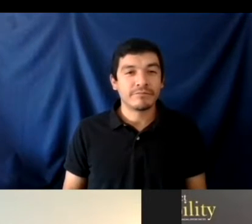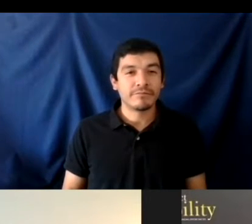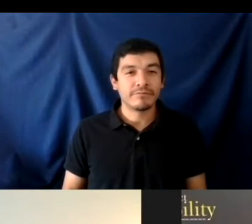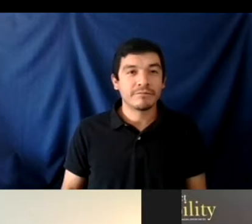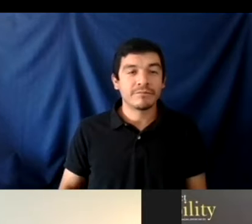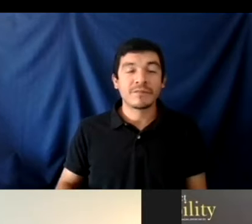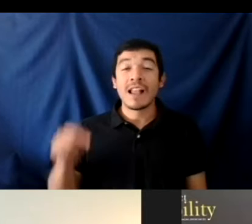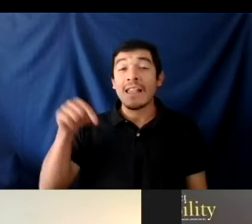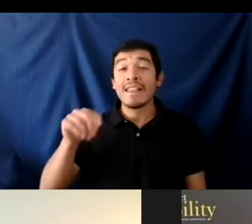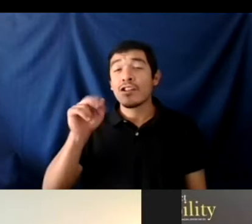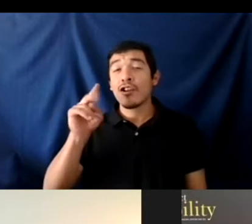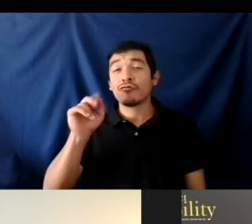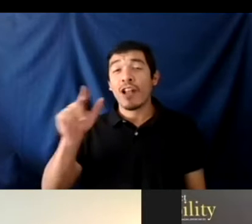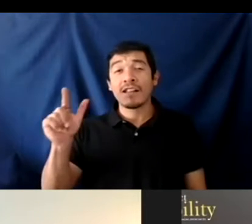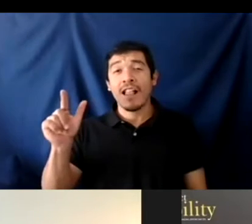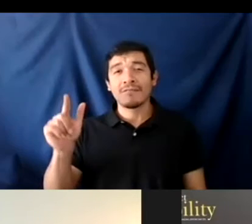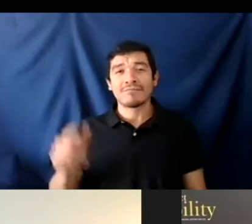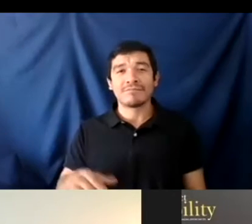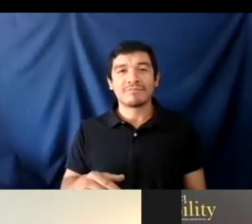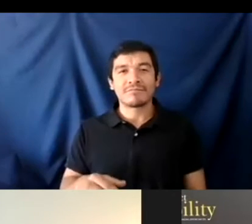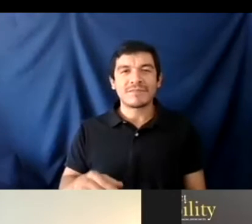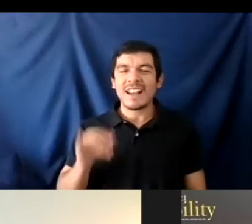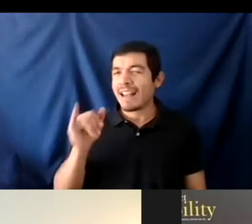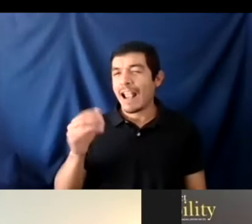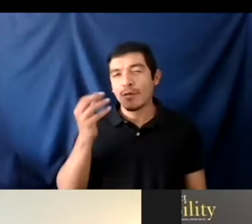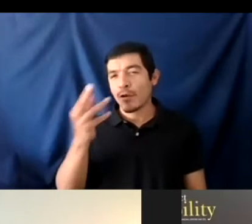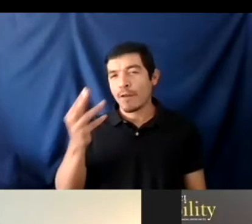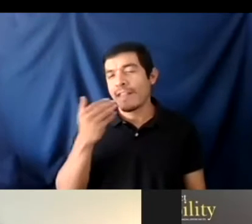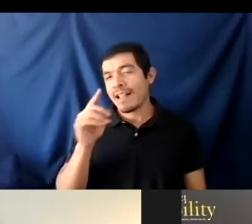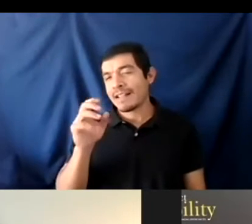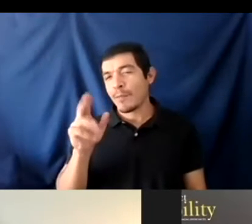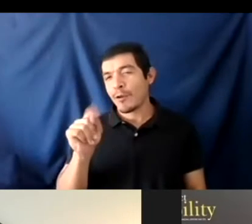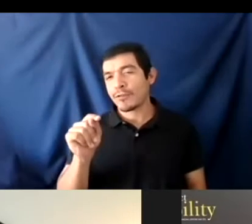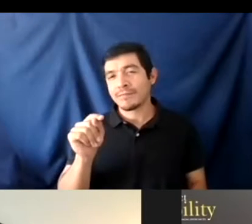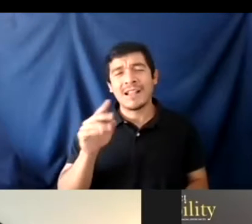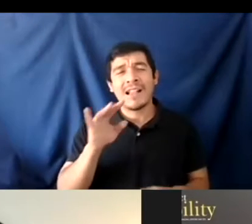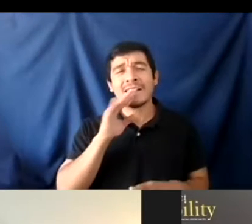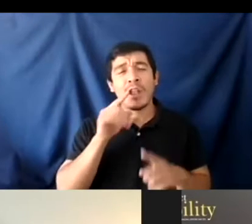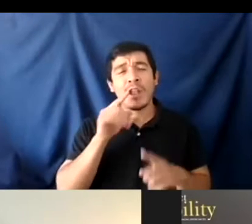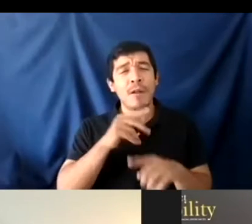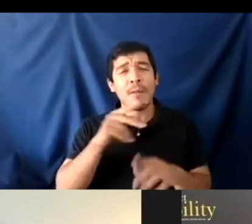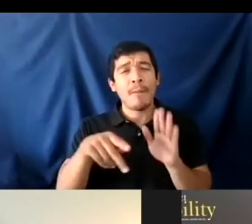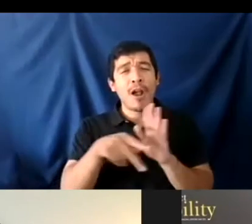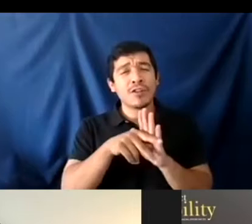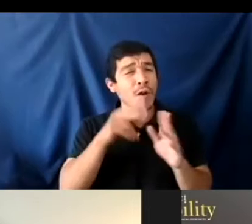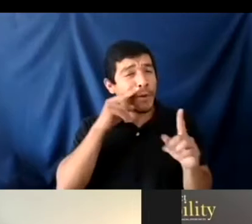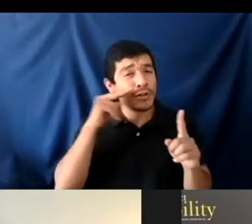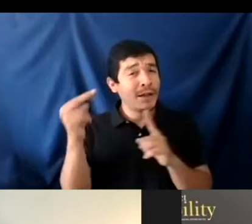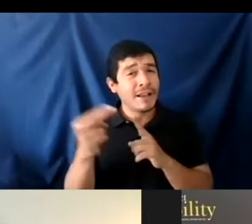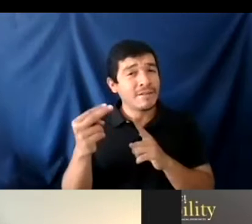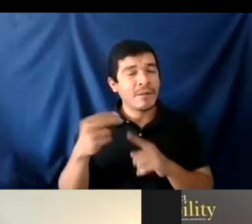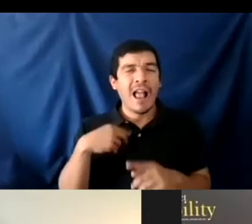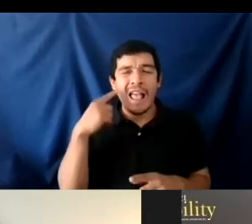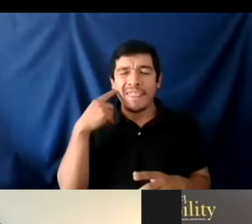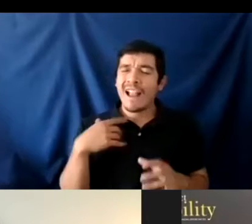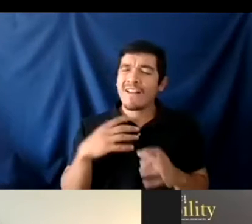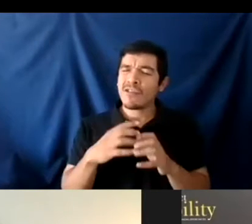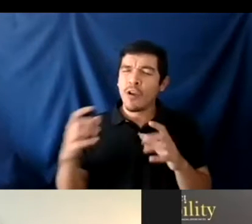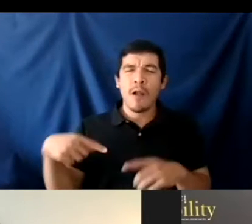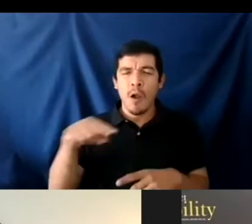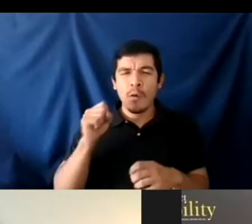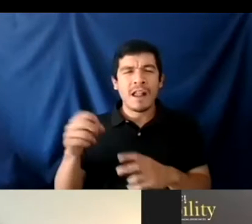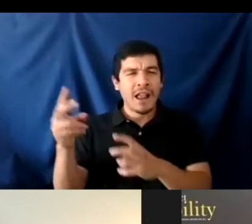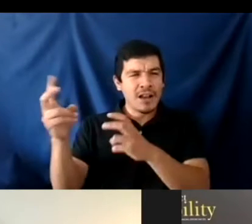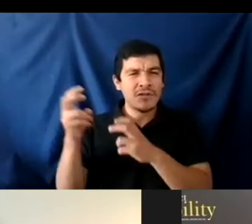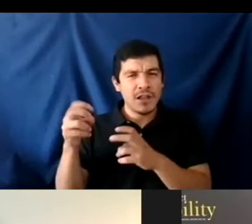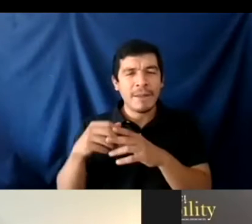This is Randall. And from speaking from the policy perspective, there's so much I hope we can achieve in the next 5 years. There's a lot of work we've